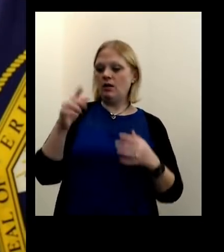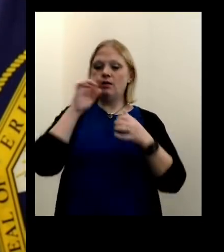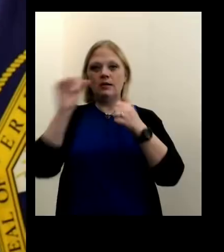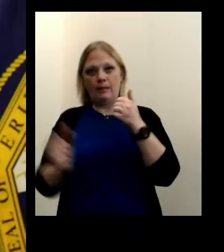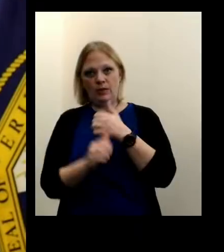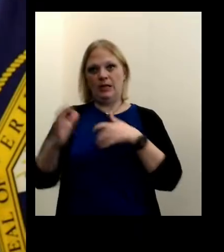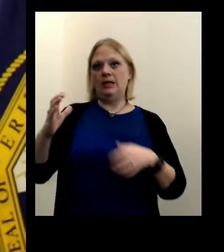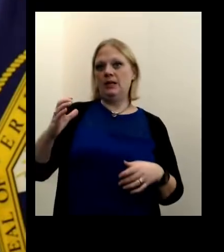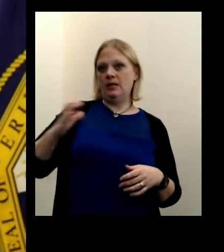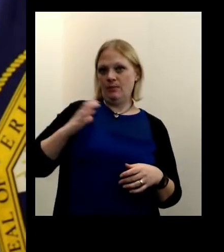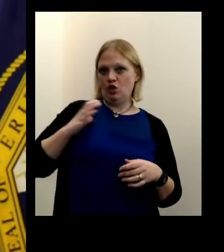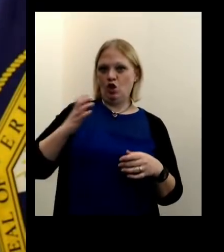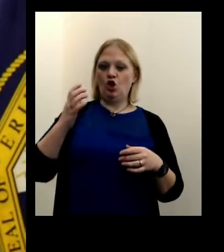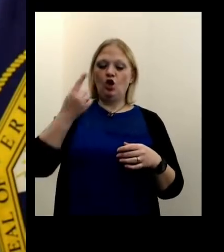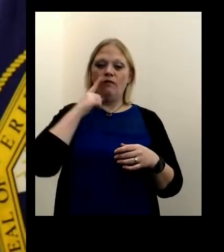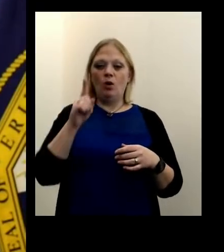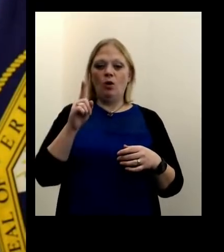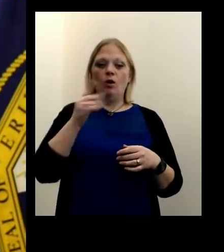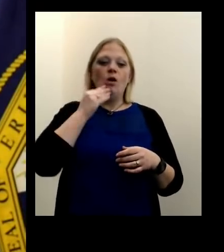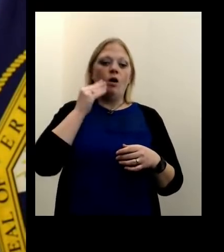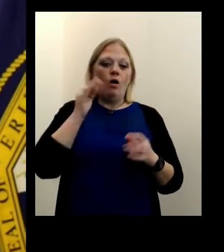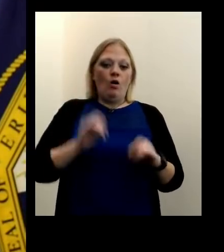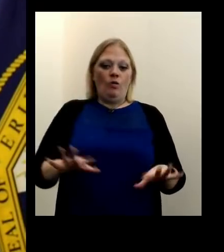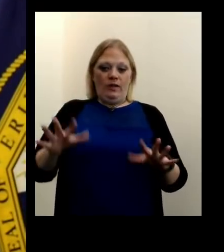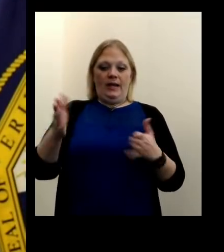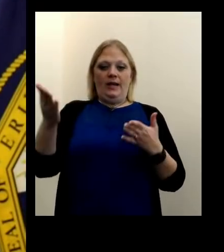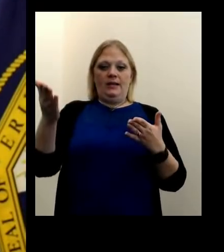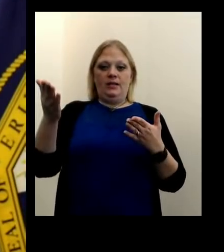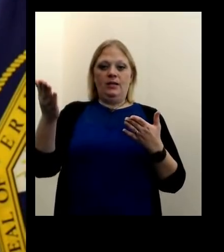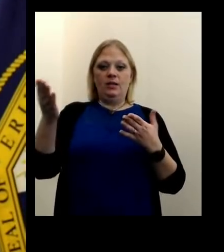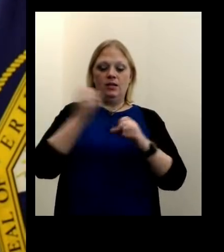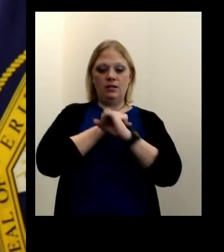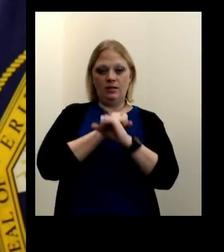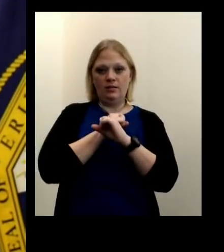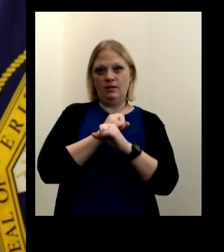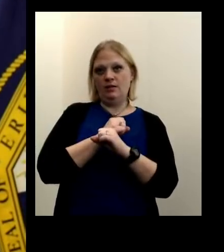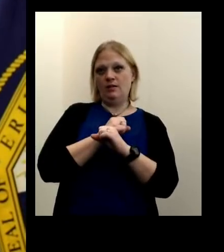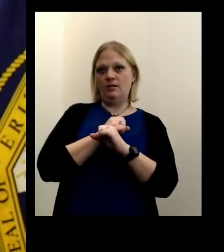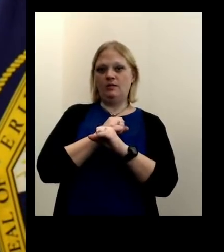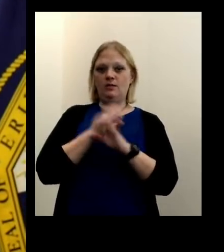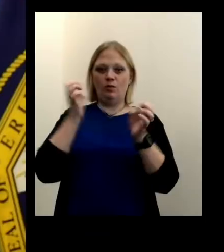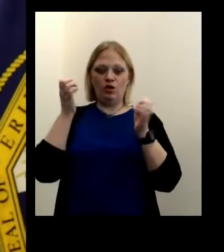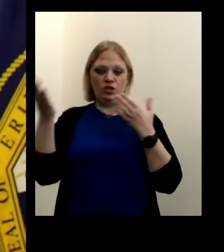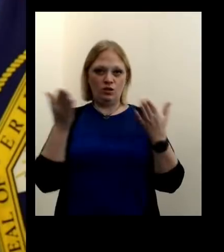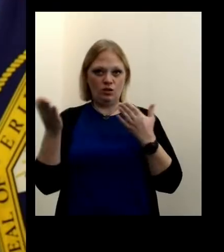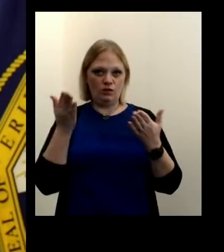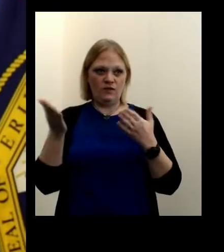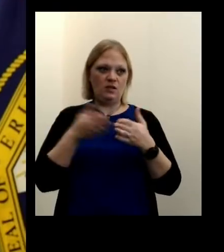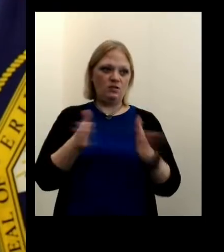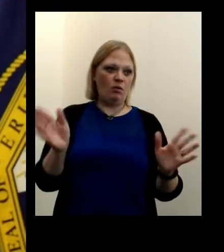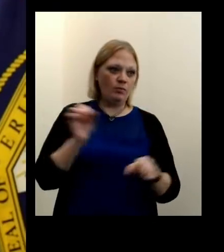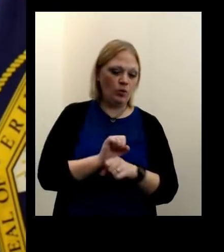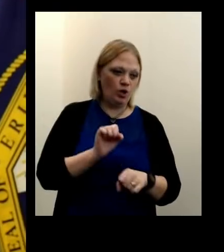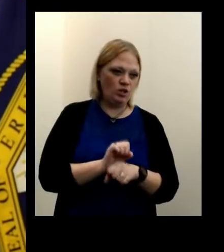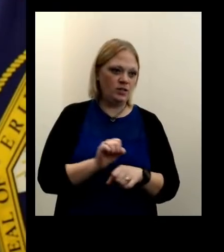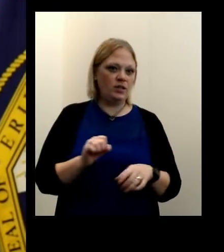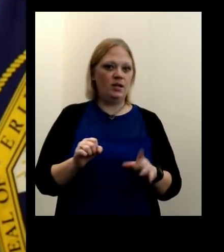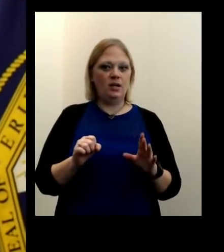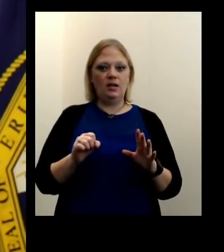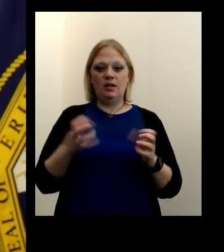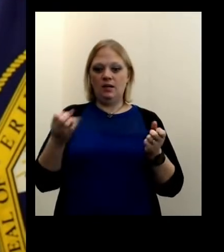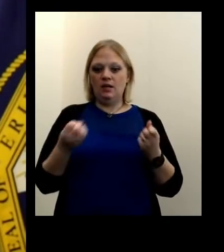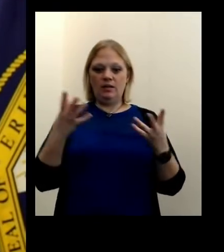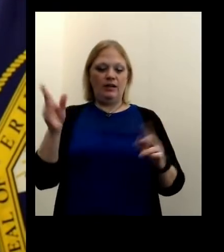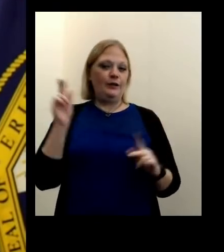Commissioner for Homeland Security and Emergency Services. Department of Public Works is on. We have a number